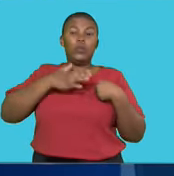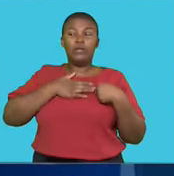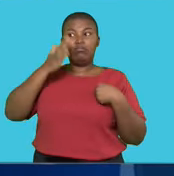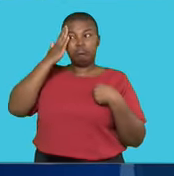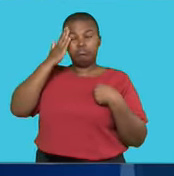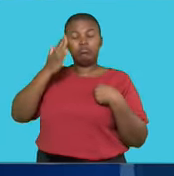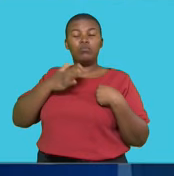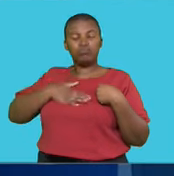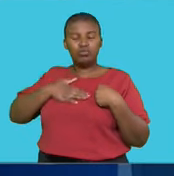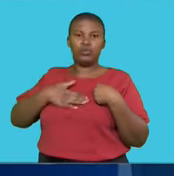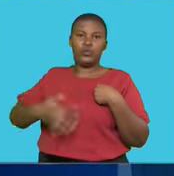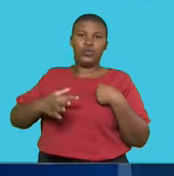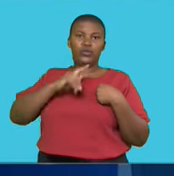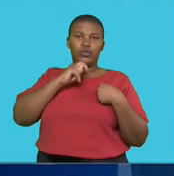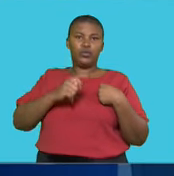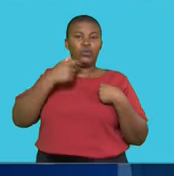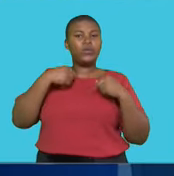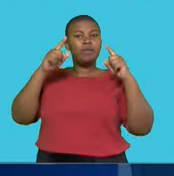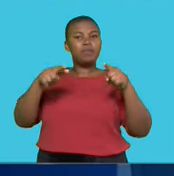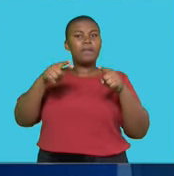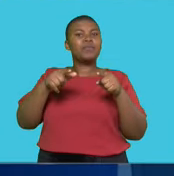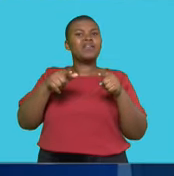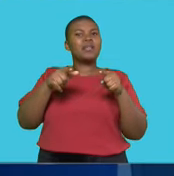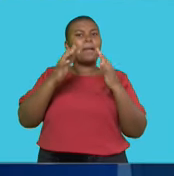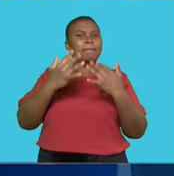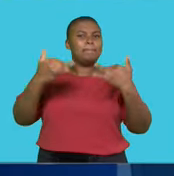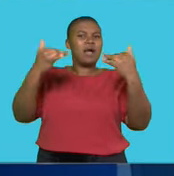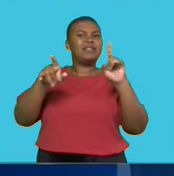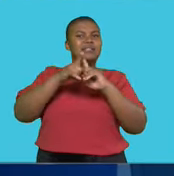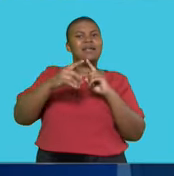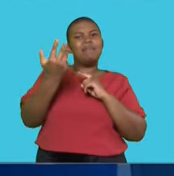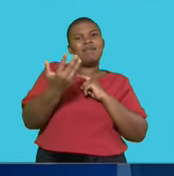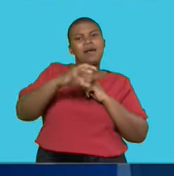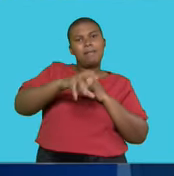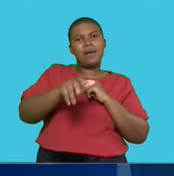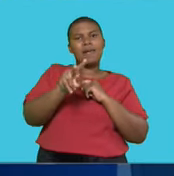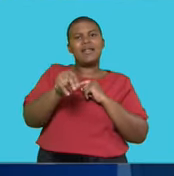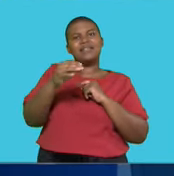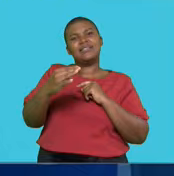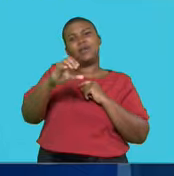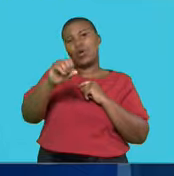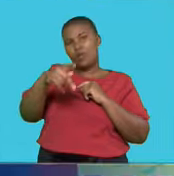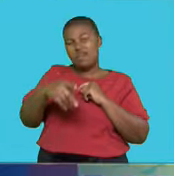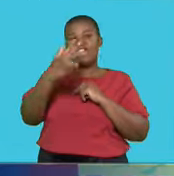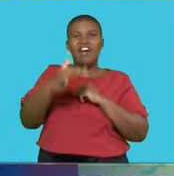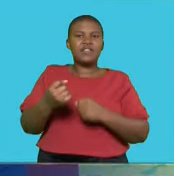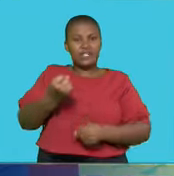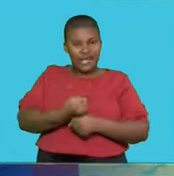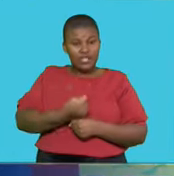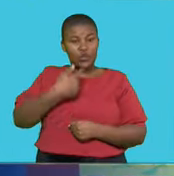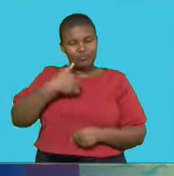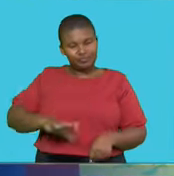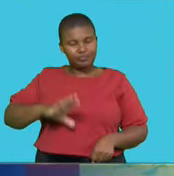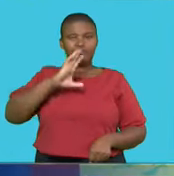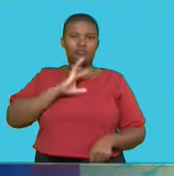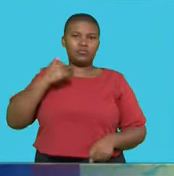our platforms in Parliament and the nine provincial legislatures and the NCOP over the course of the next 5 years. We're very confident. We